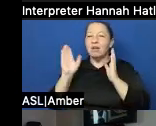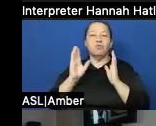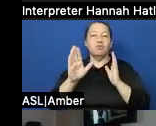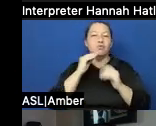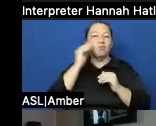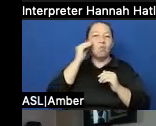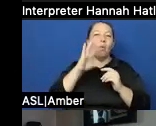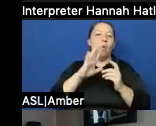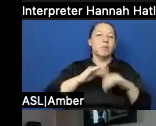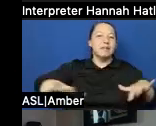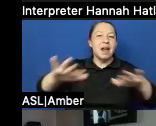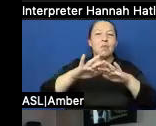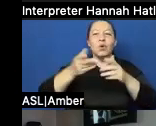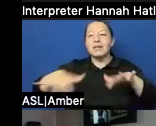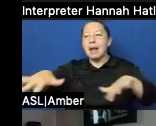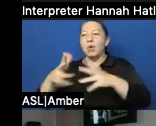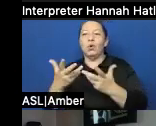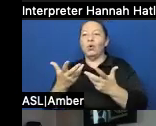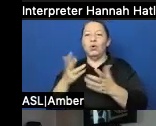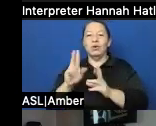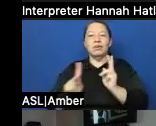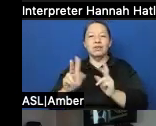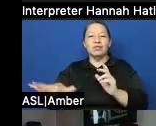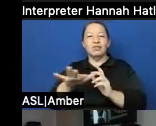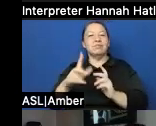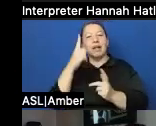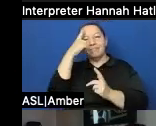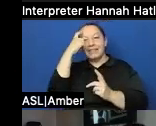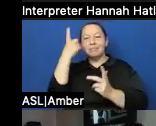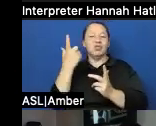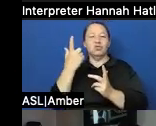then again, the massage, suspicious business fronts. Yeah.